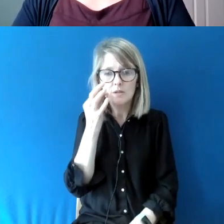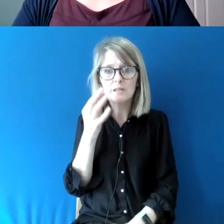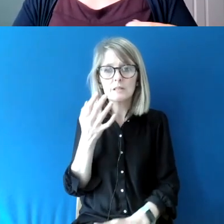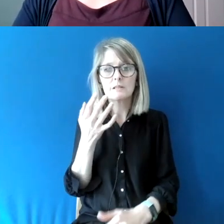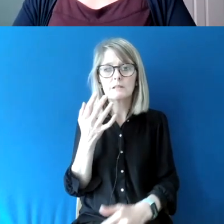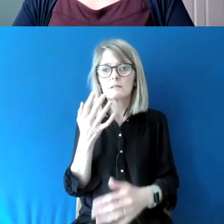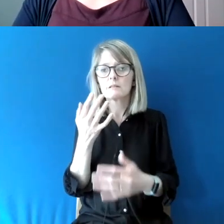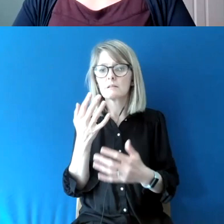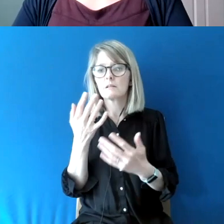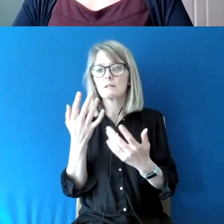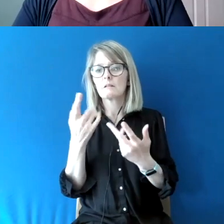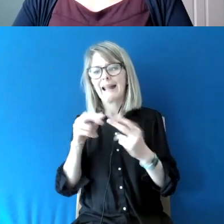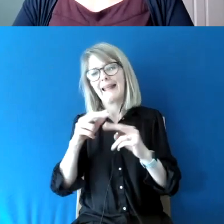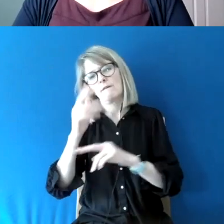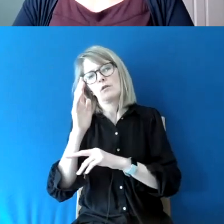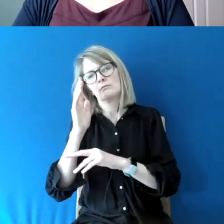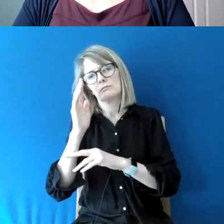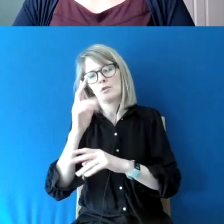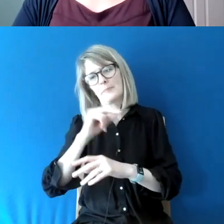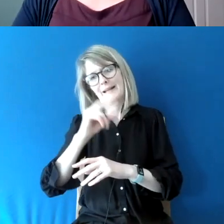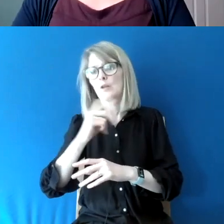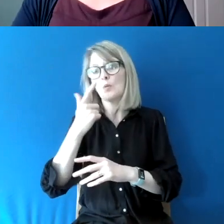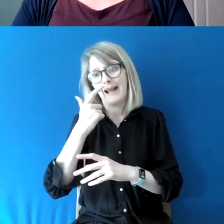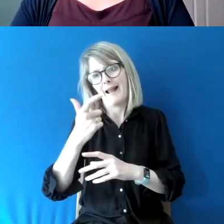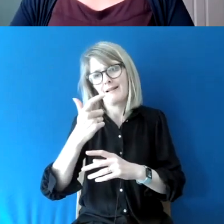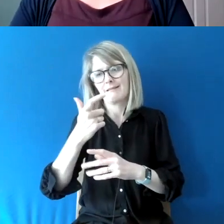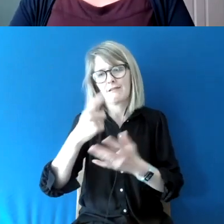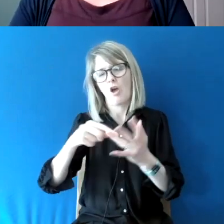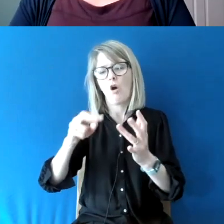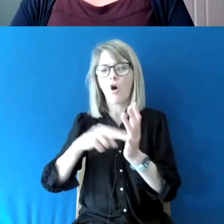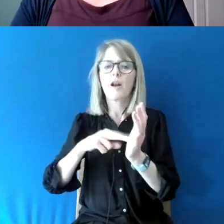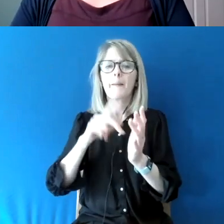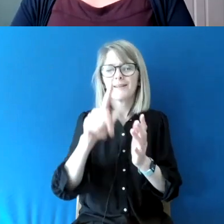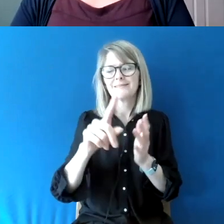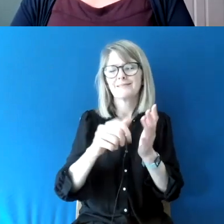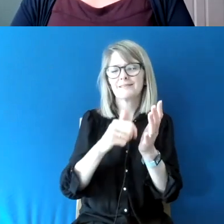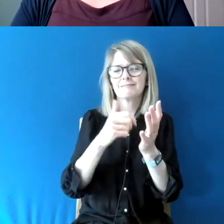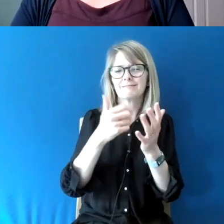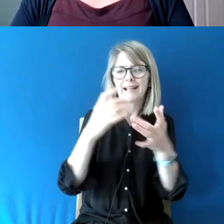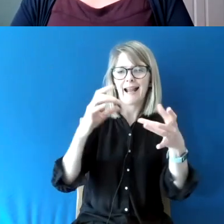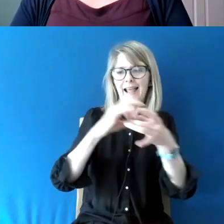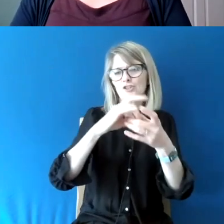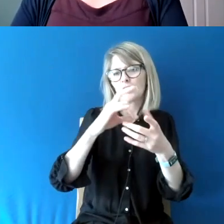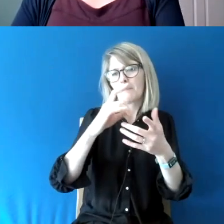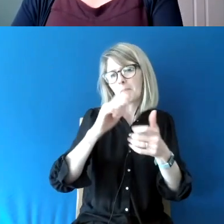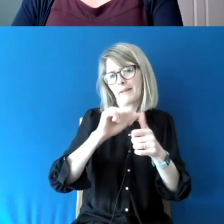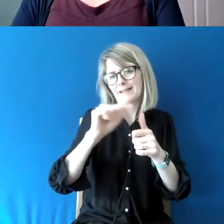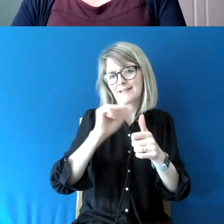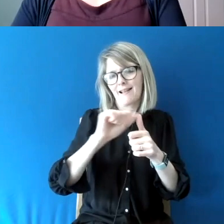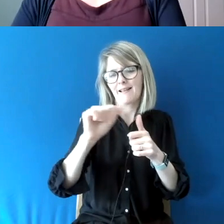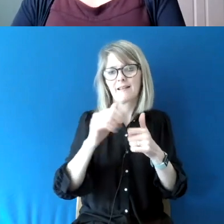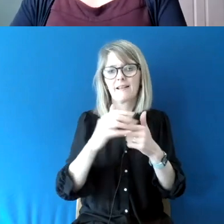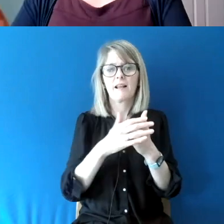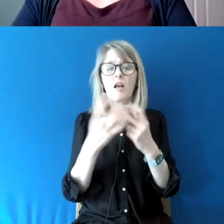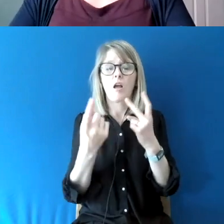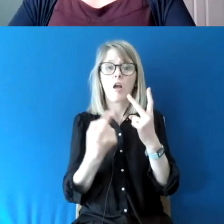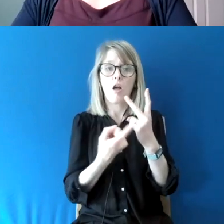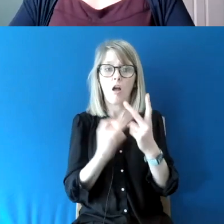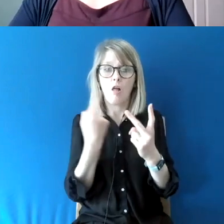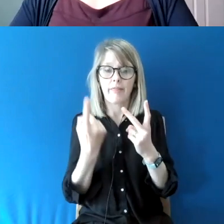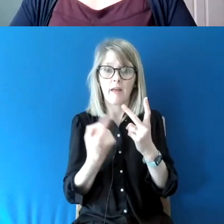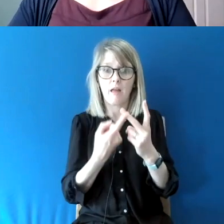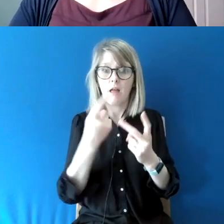people, they get a better connection. That's all. The other people you'll see on screen will be our wonderful signers